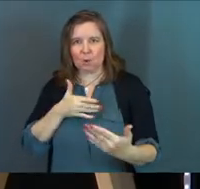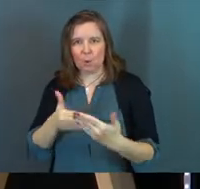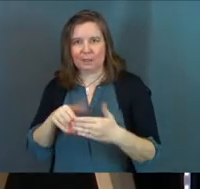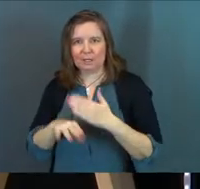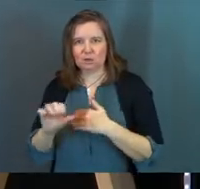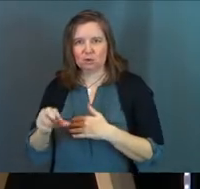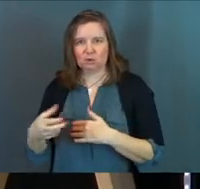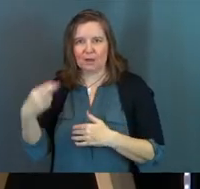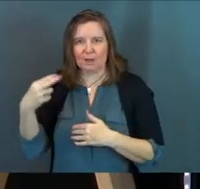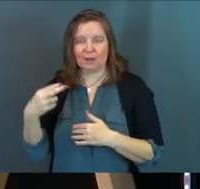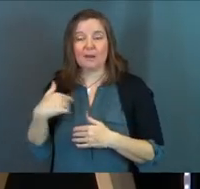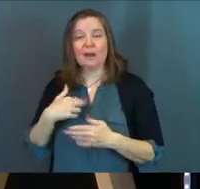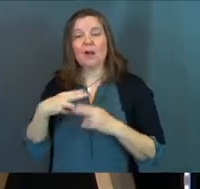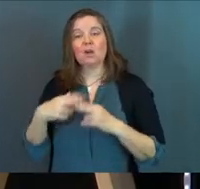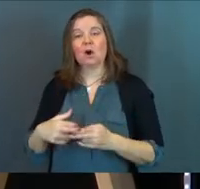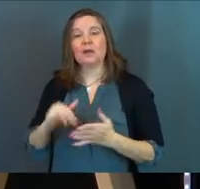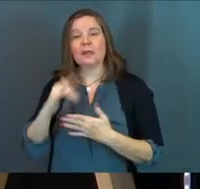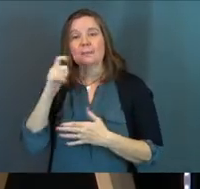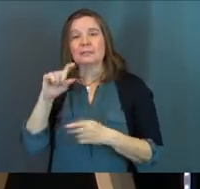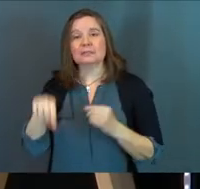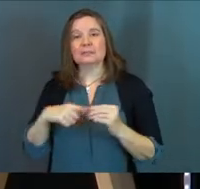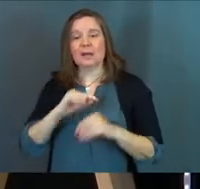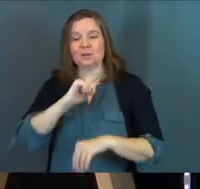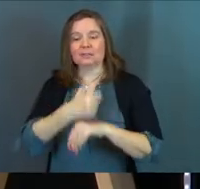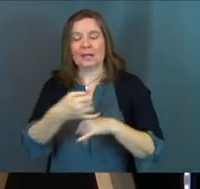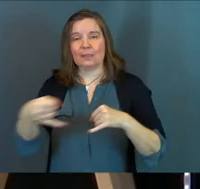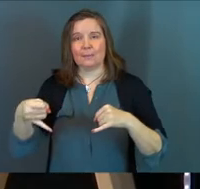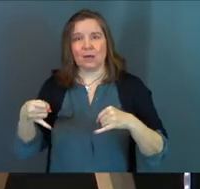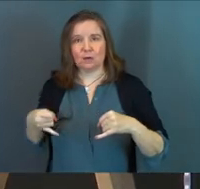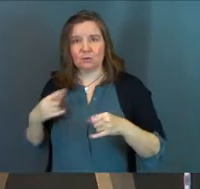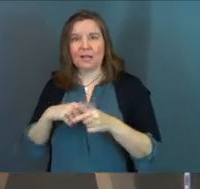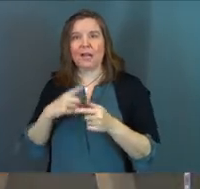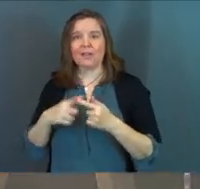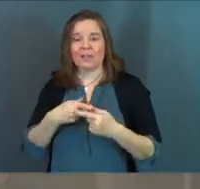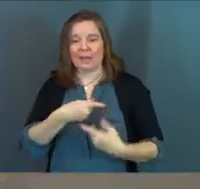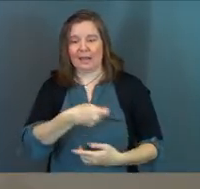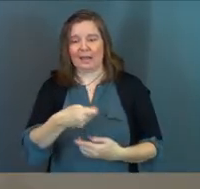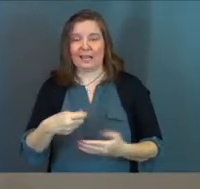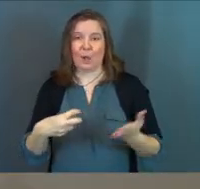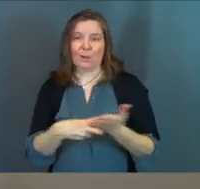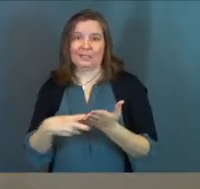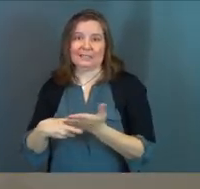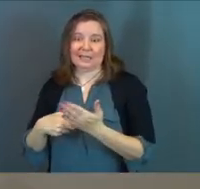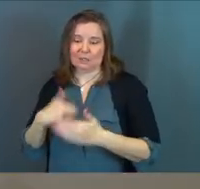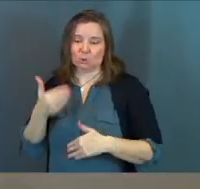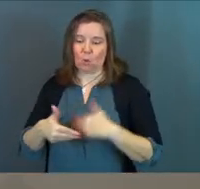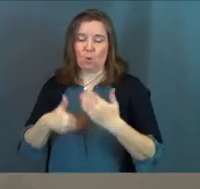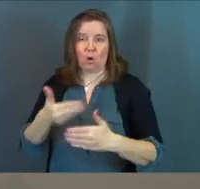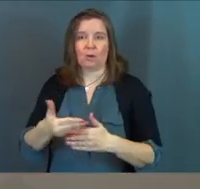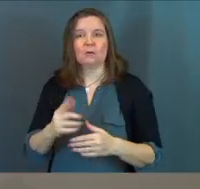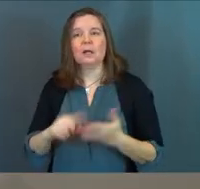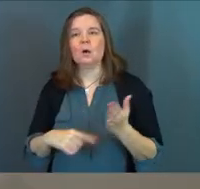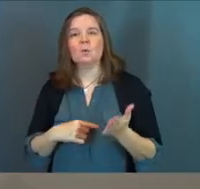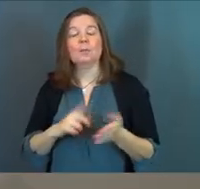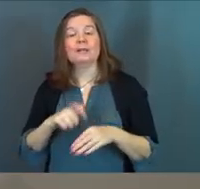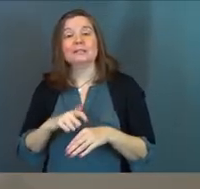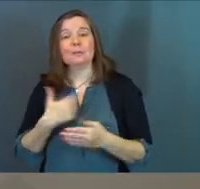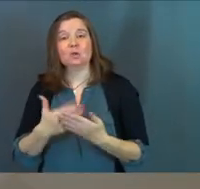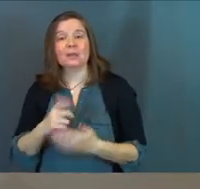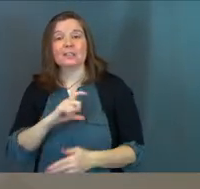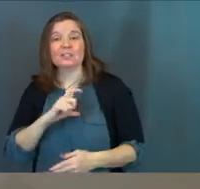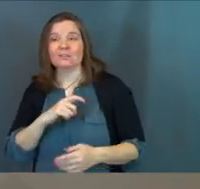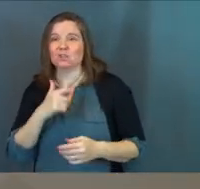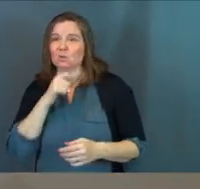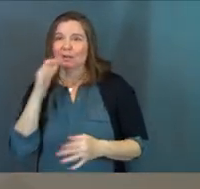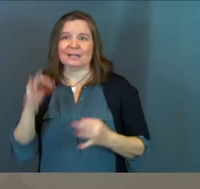right? The sheriff years, and I call it that because it's all about setting the boundaries and then handing out traffic tickets as you go along. Now by the time you're in the